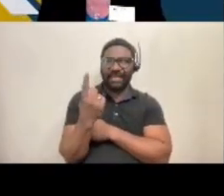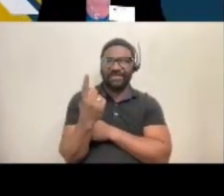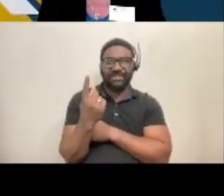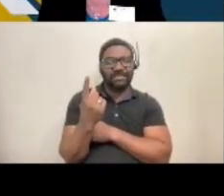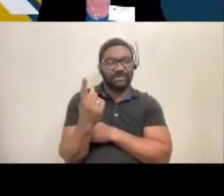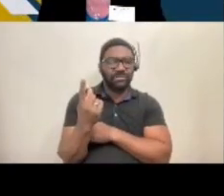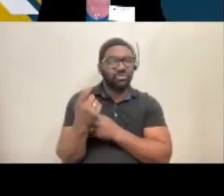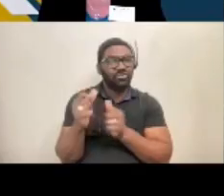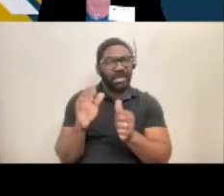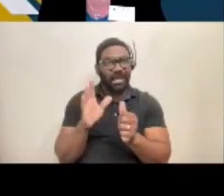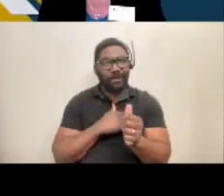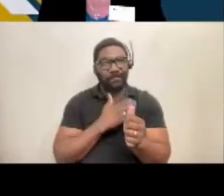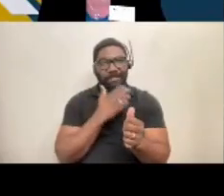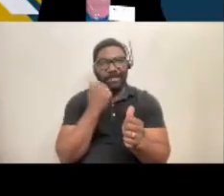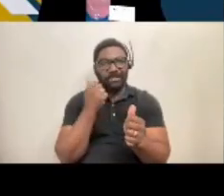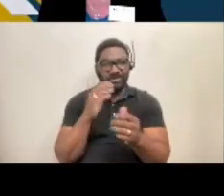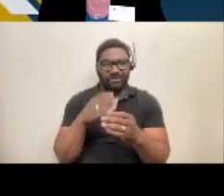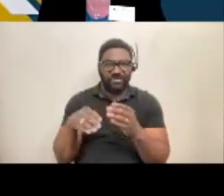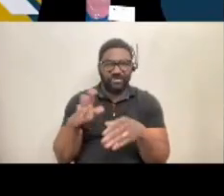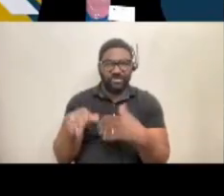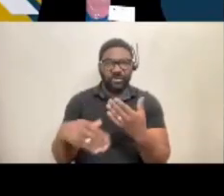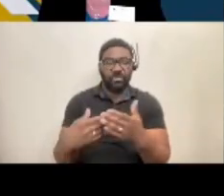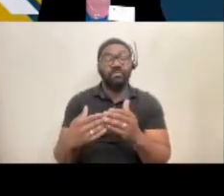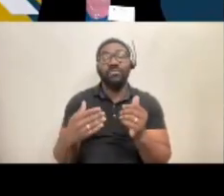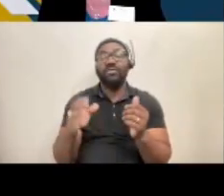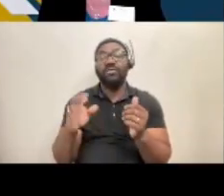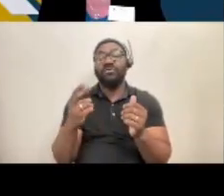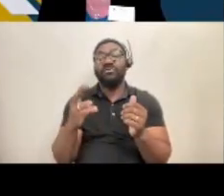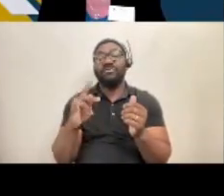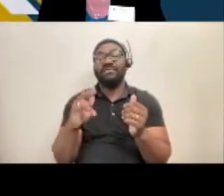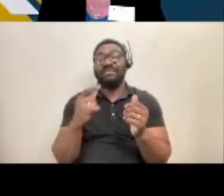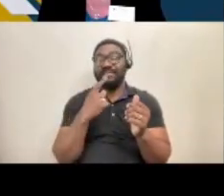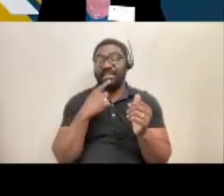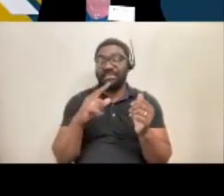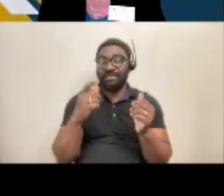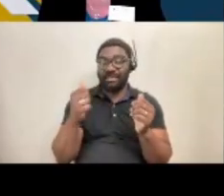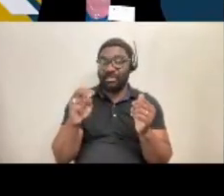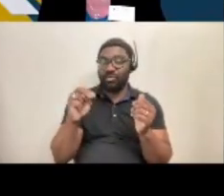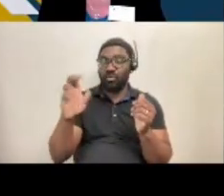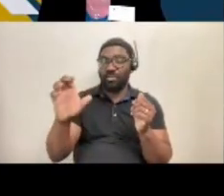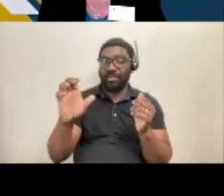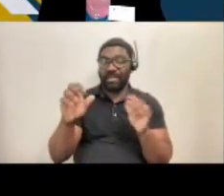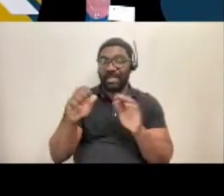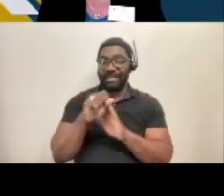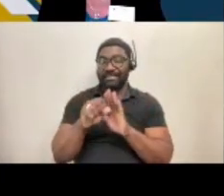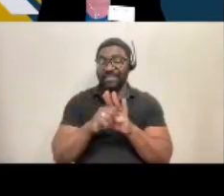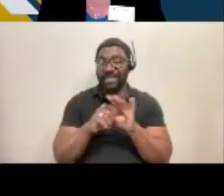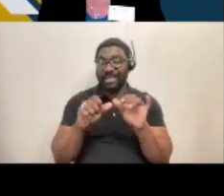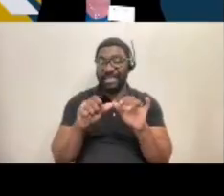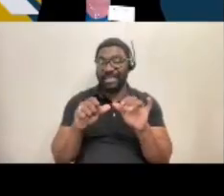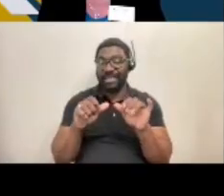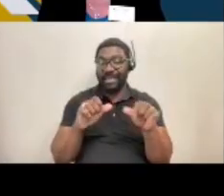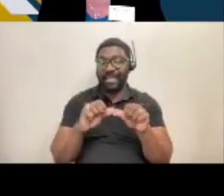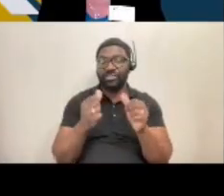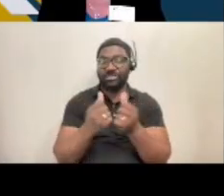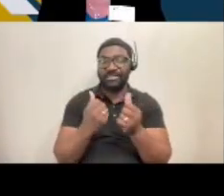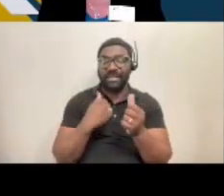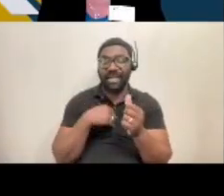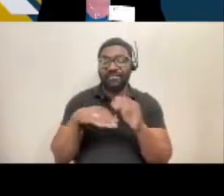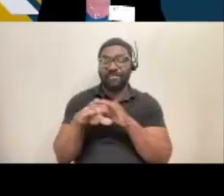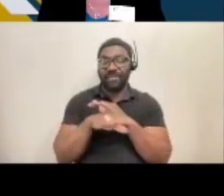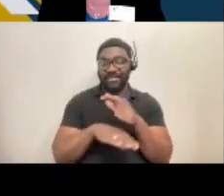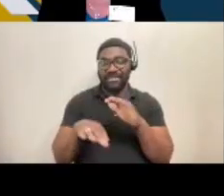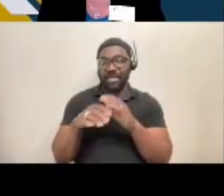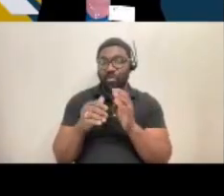can. Christina asks, do any North Carolina state agencies have baseline qualification requirements for providers of